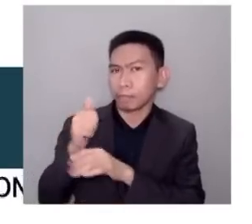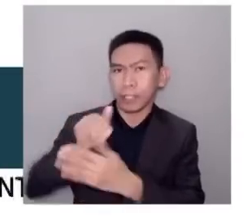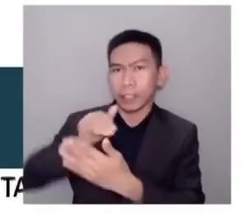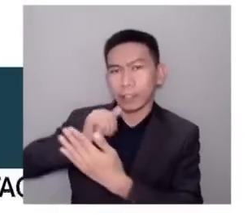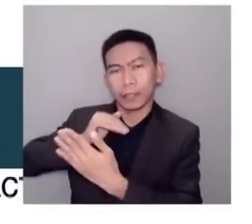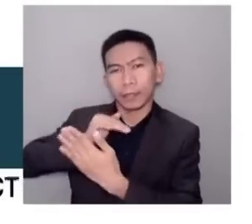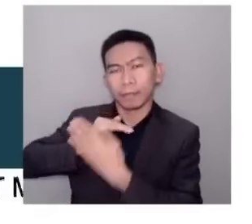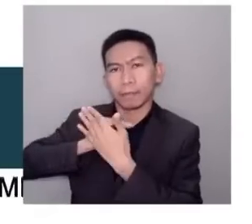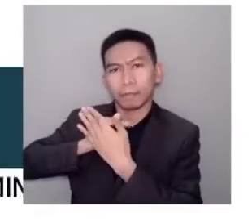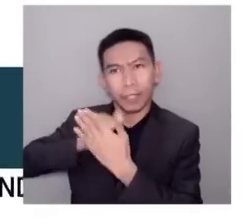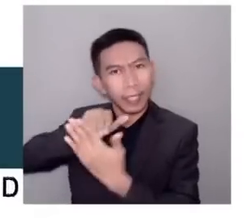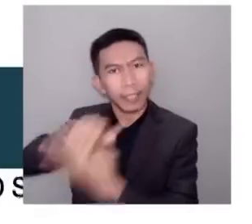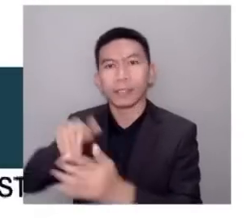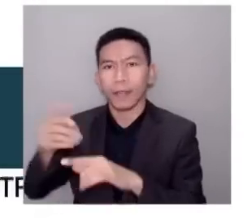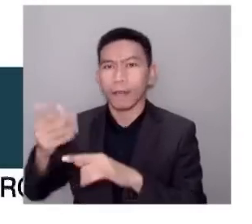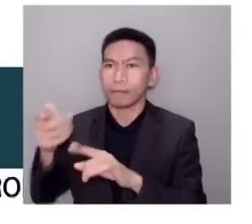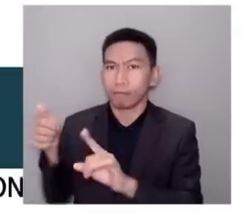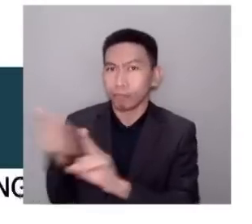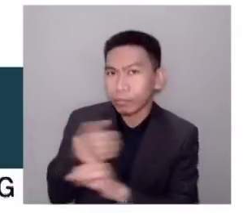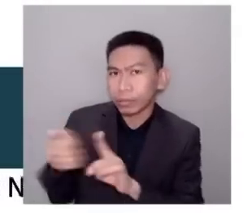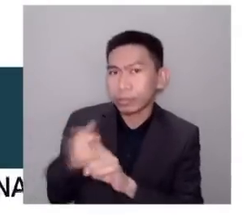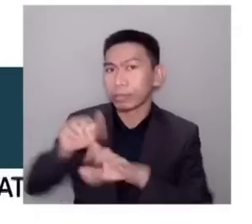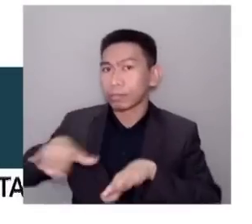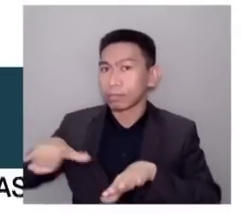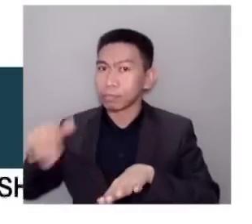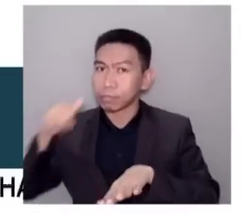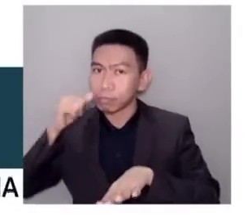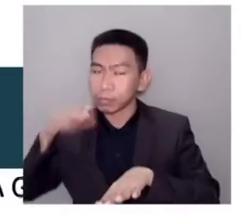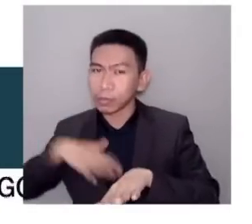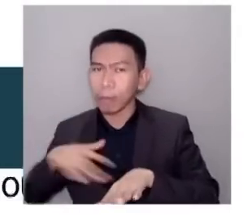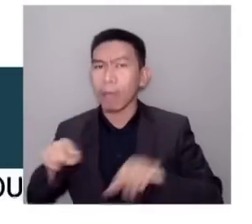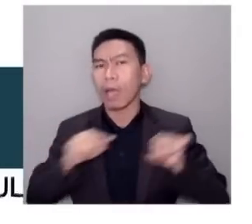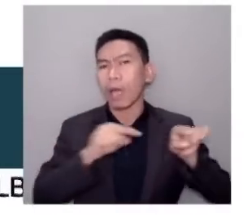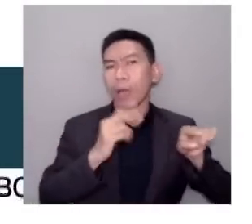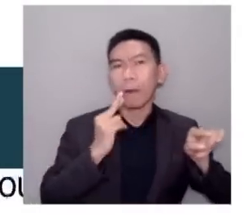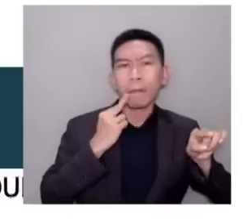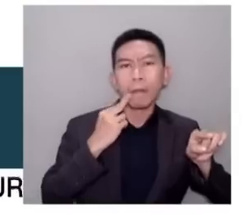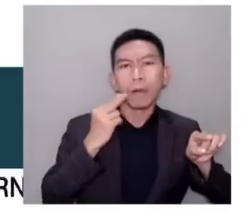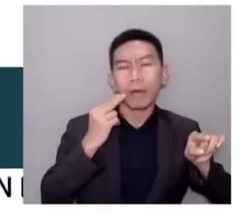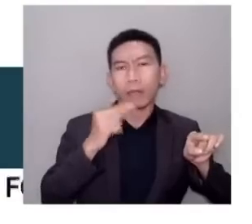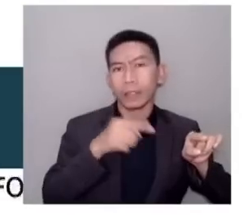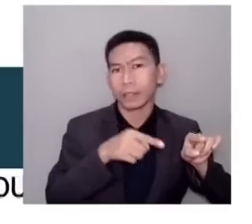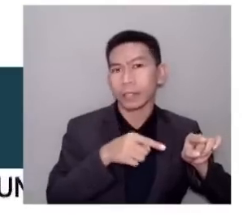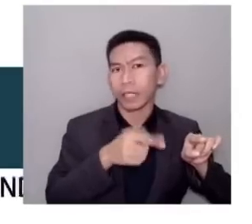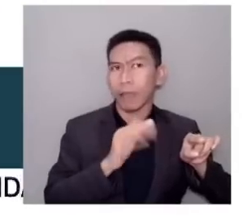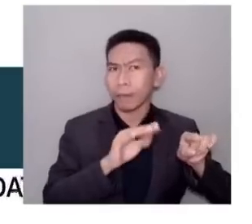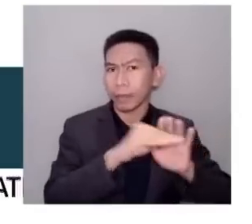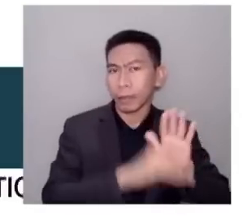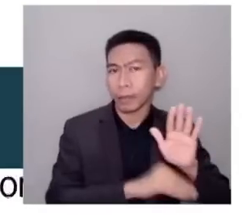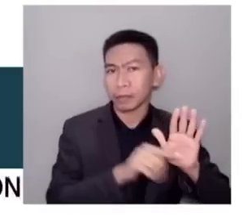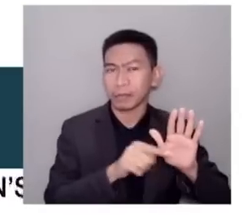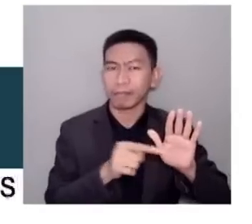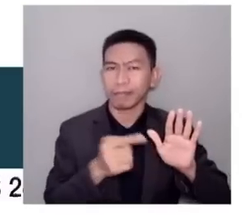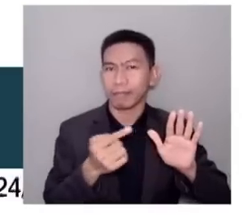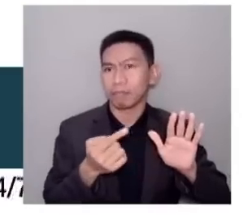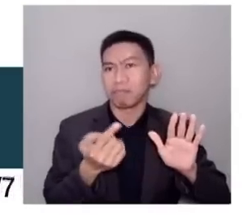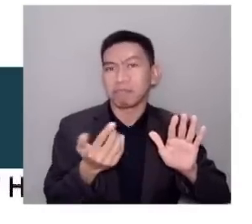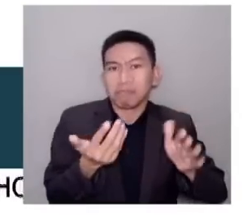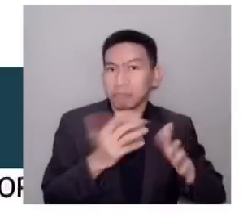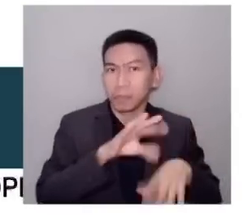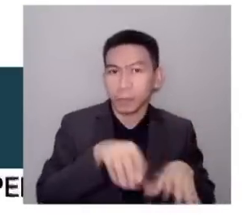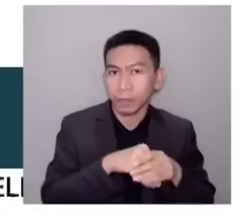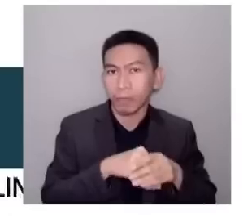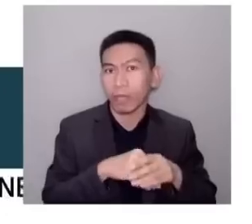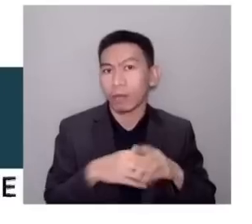children, whereas if you compare it to Senator Ontiveros's version, it's got to be at least one of the factors is